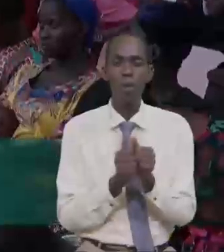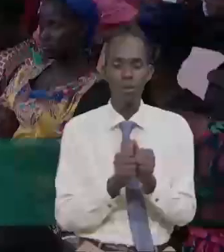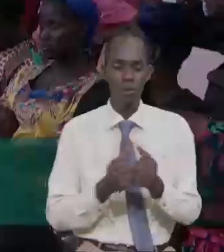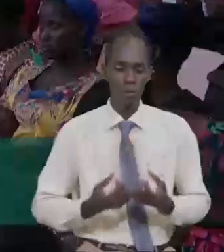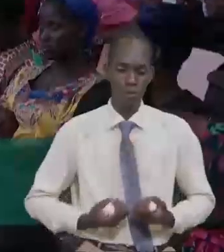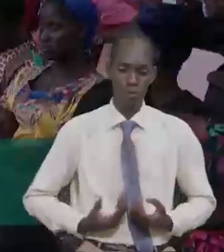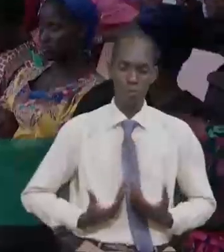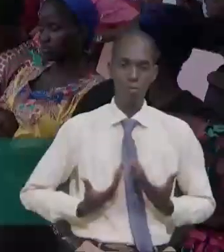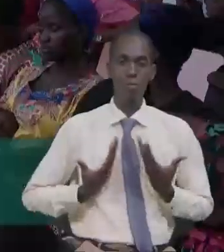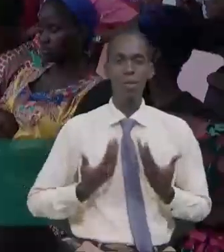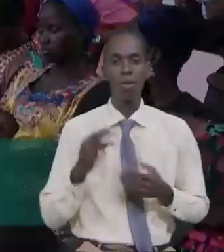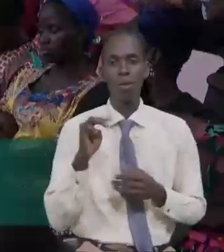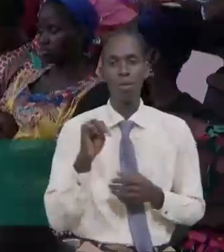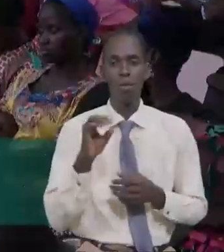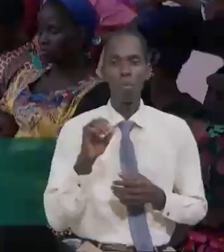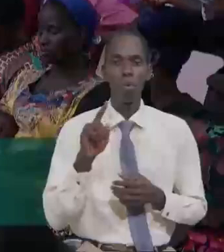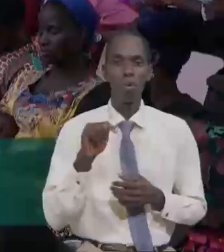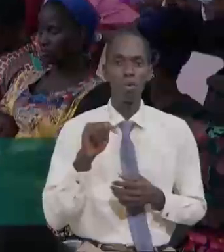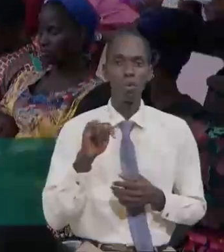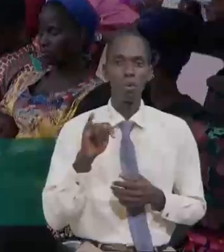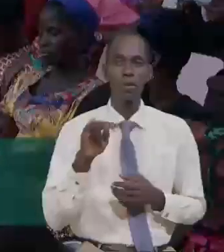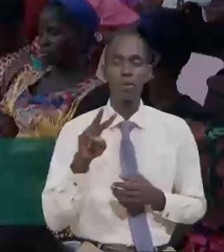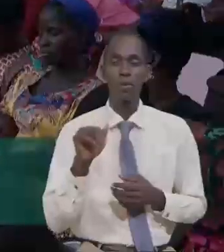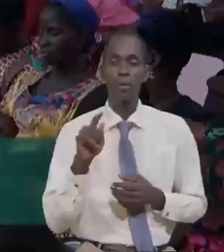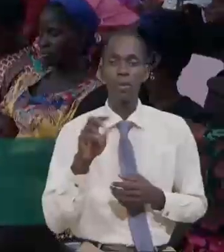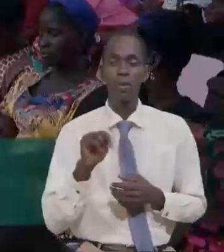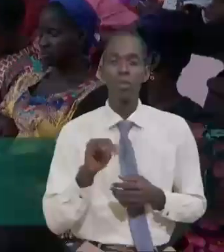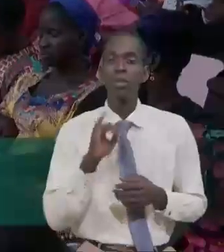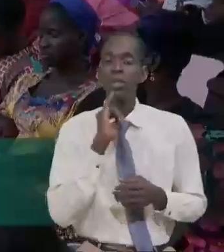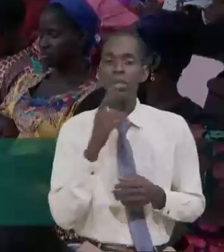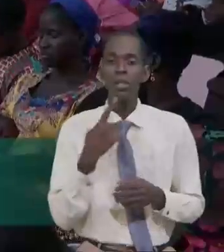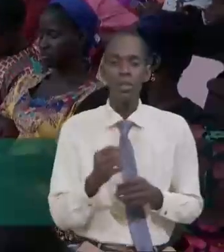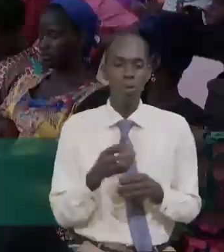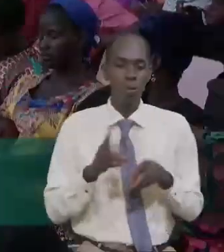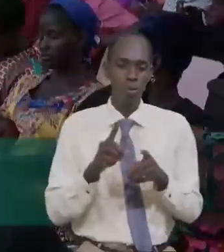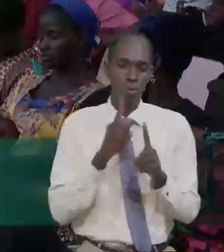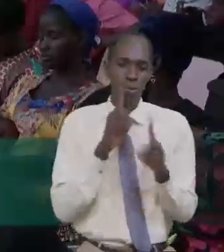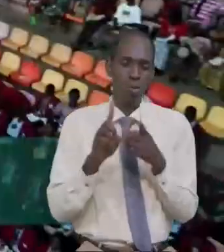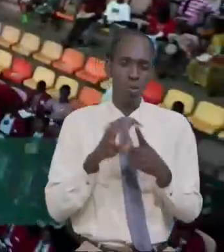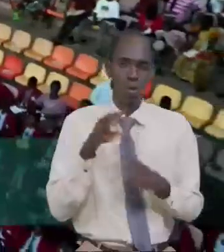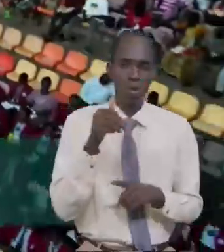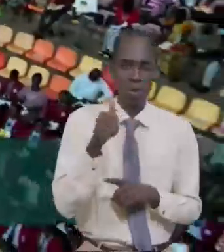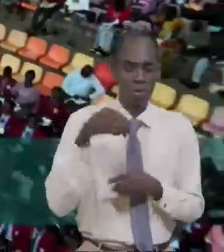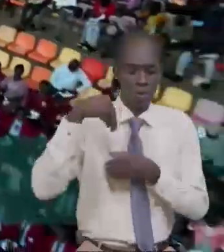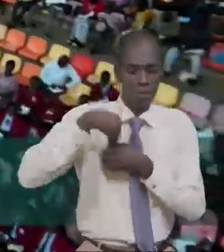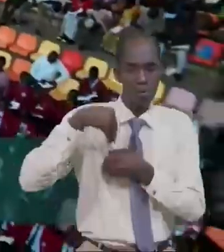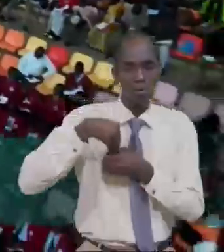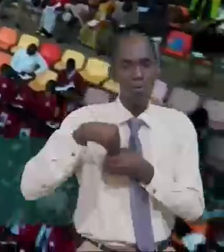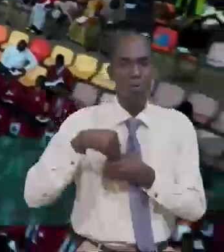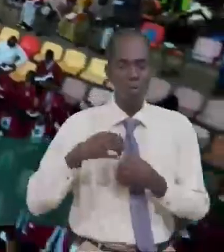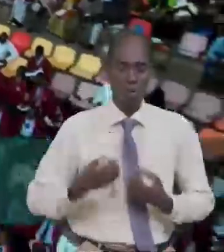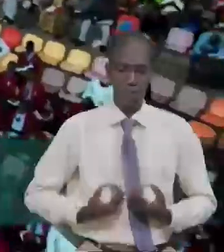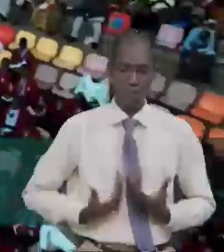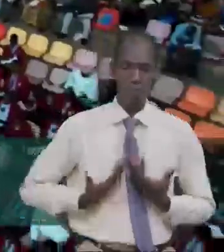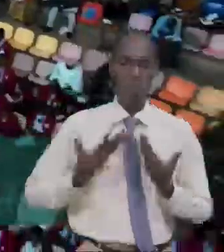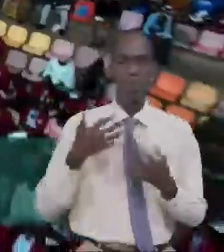that you have. You speaking to yourself and meditating on that, saying, I am